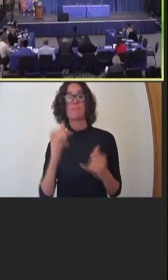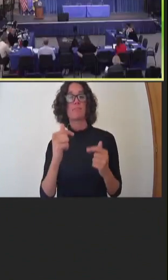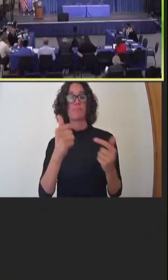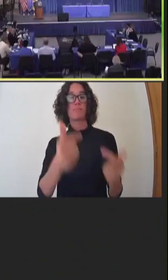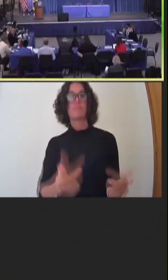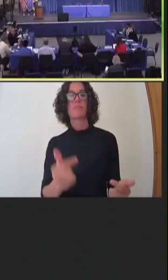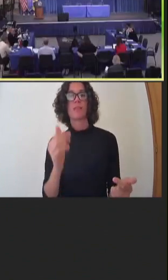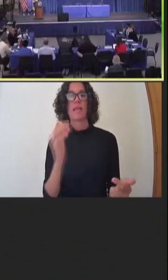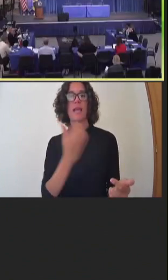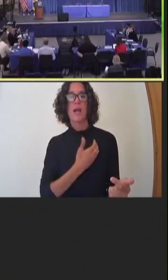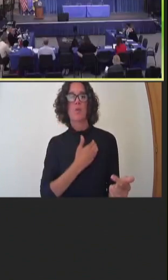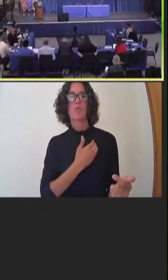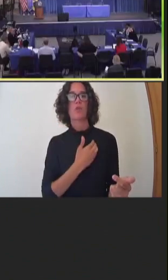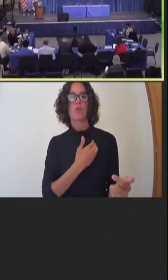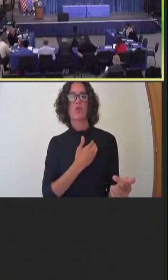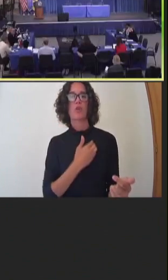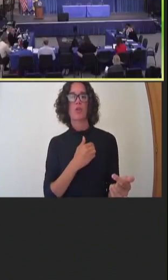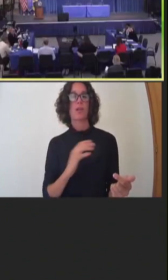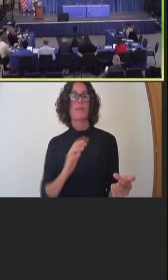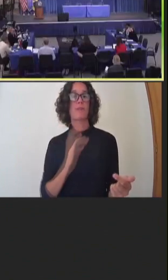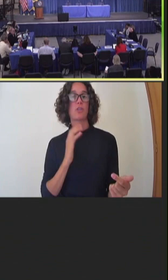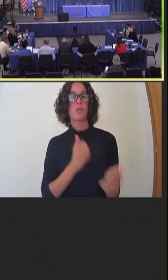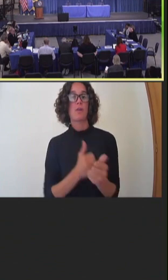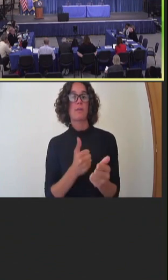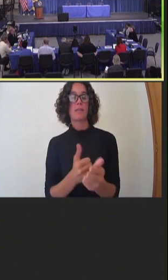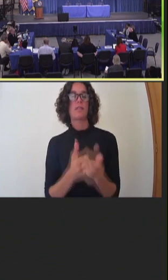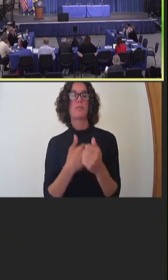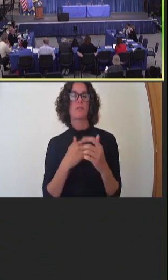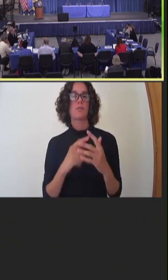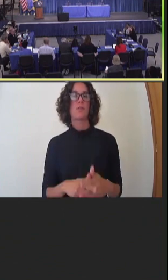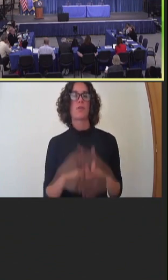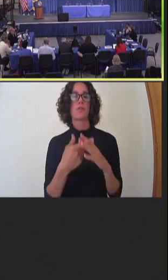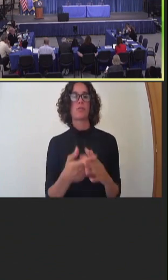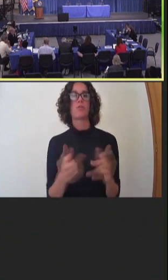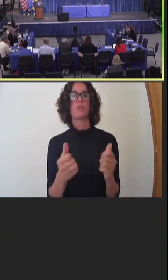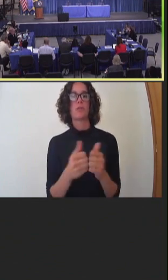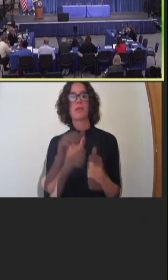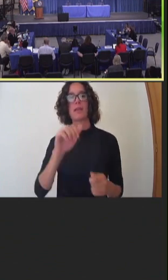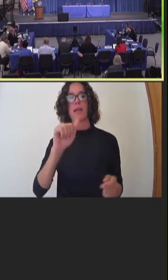officio updates. We'll start with ASPR, Kim Armstrong.